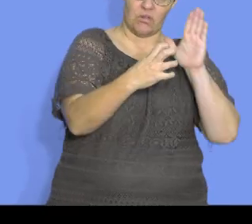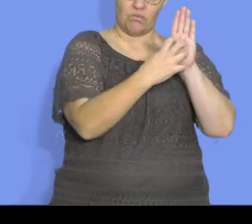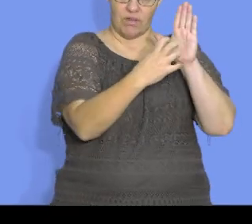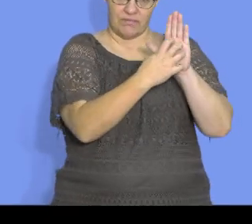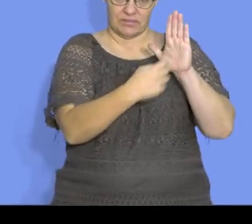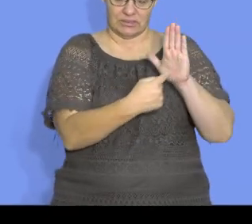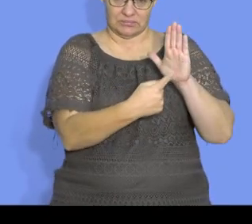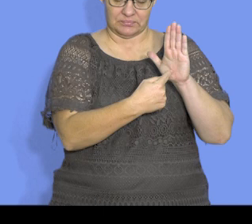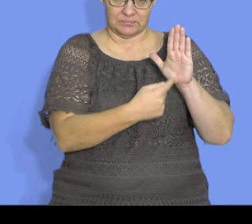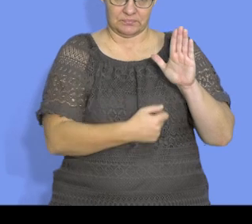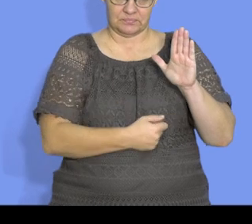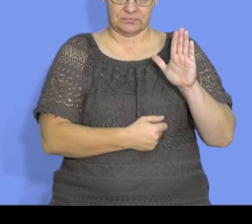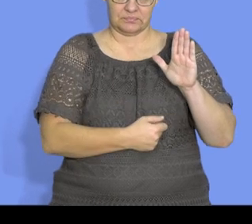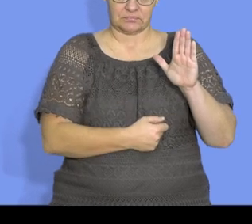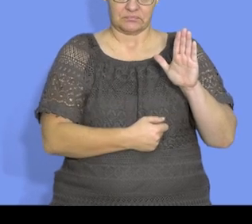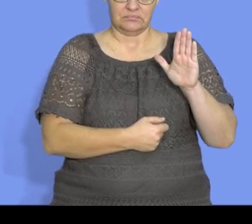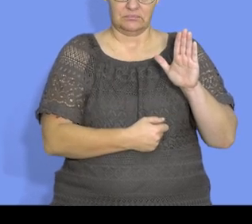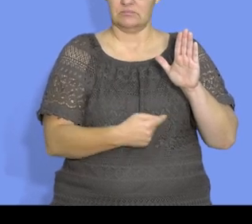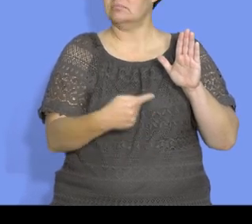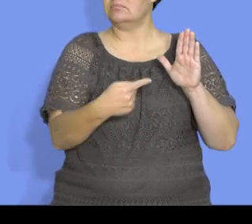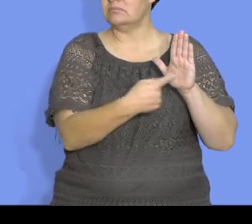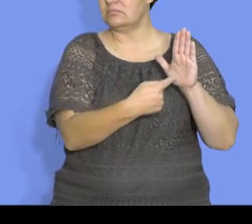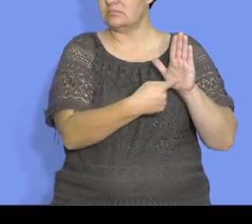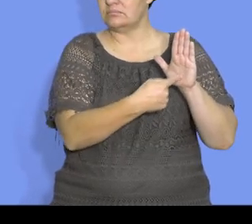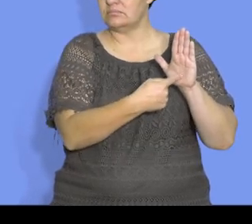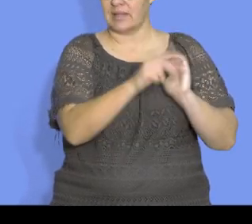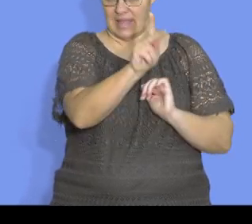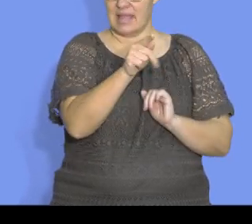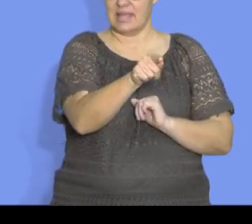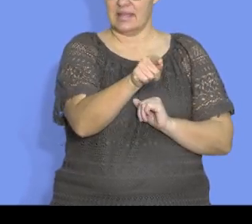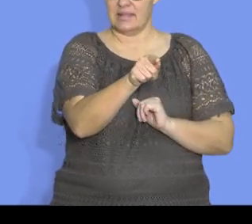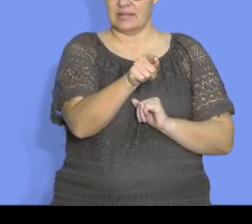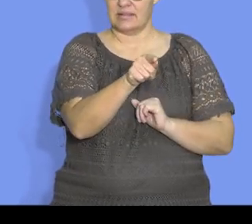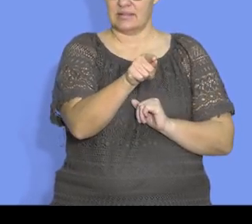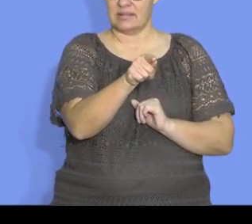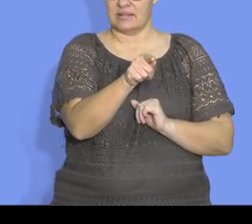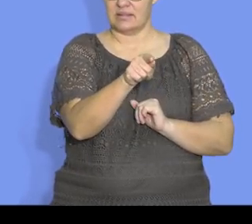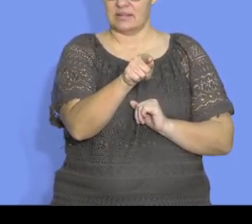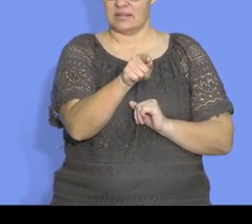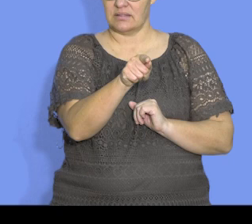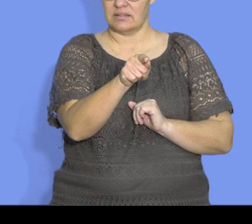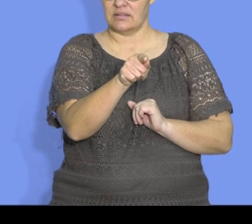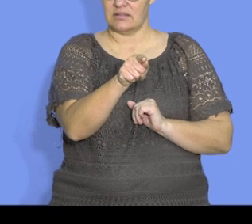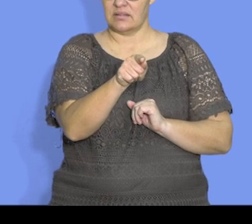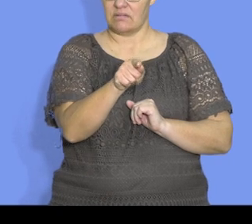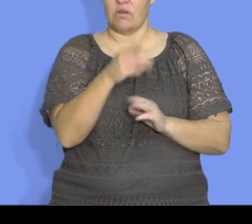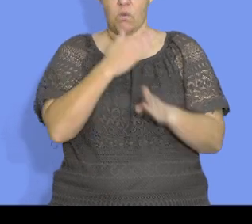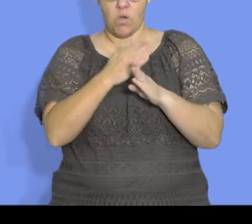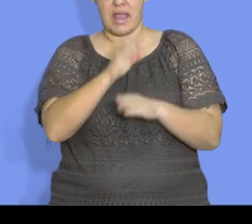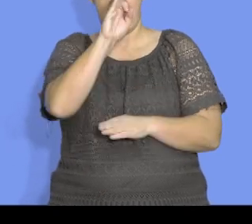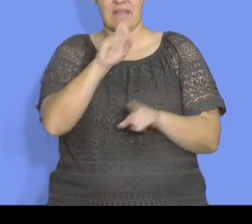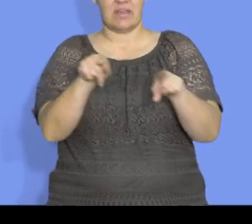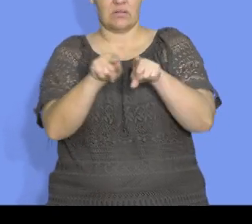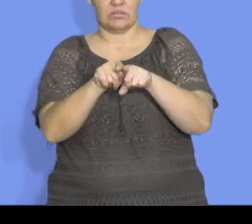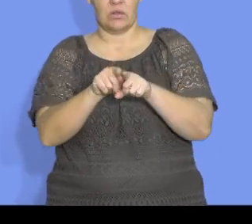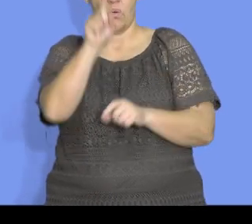the graph of the gradient here, this was k. If I'm working with f